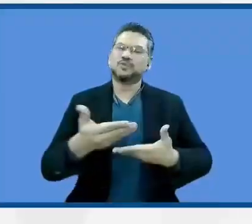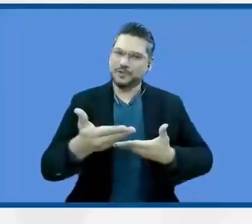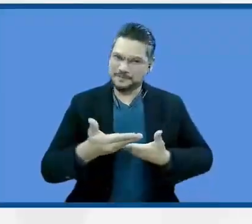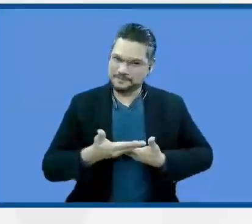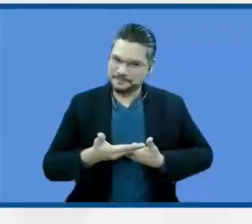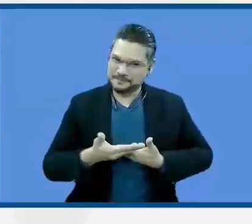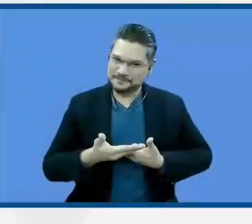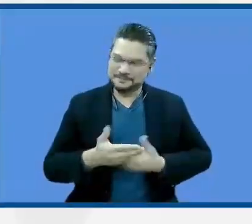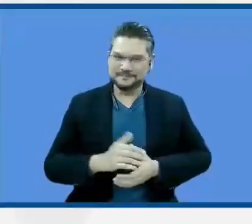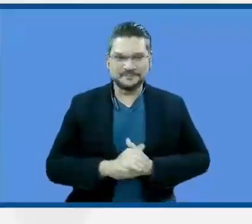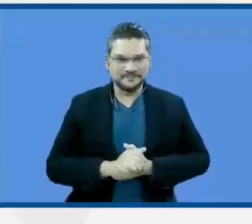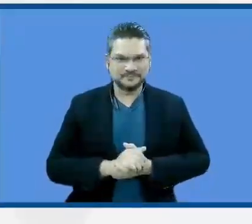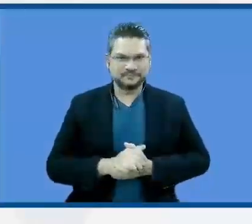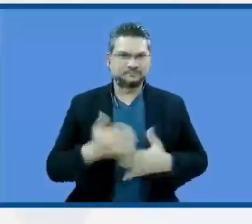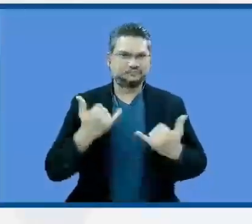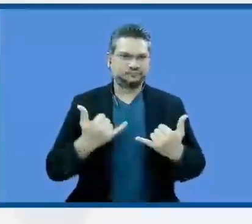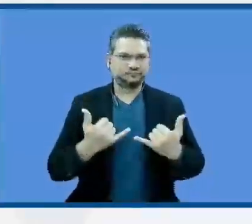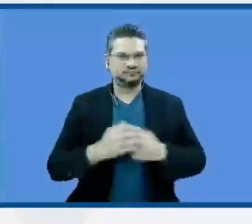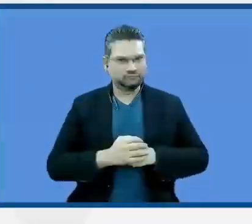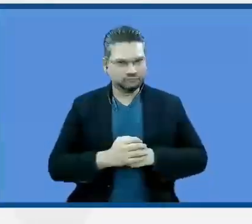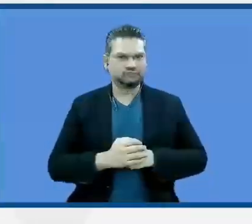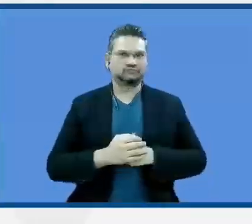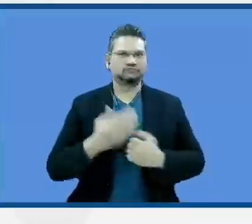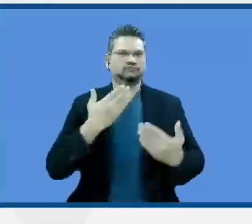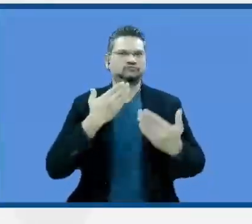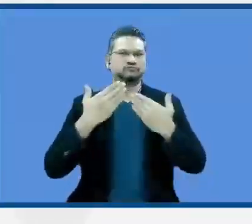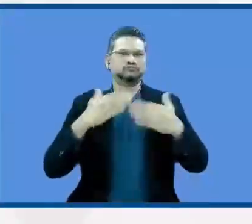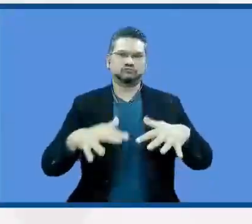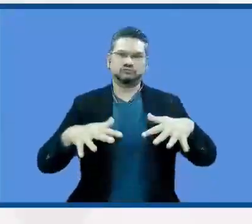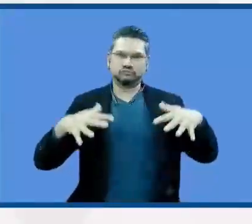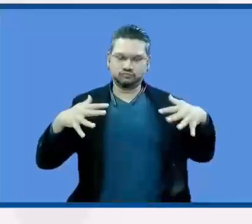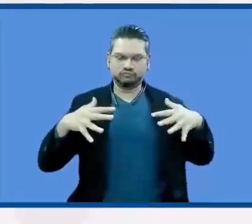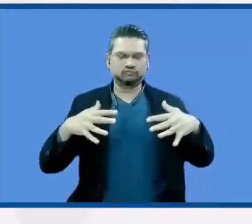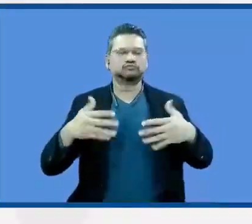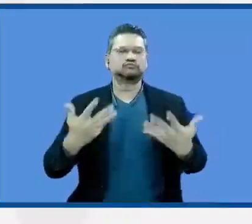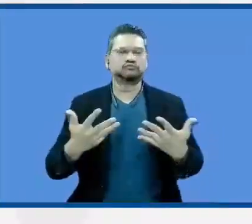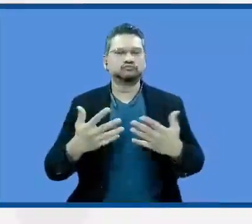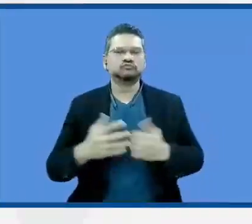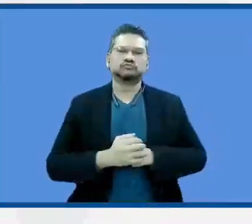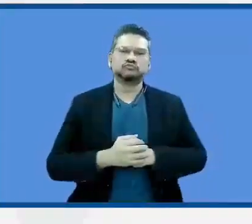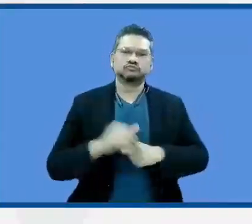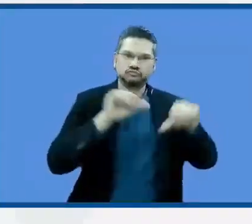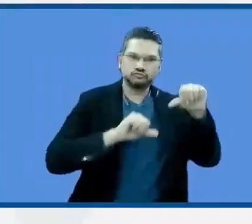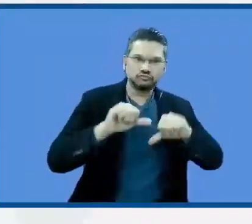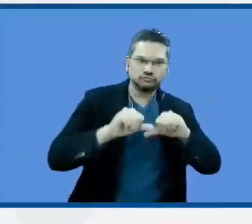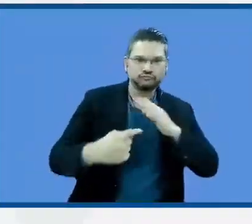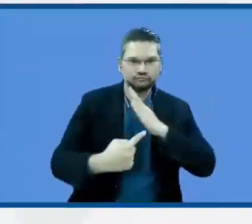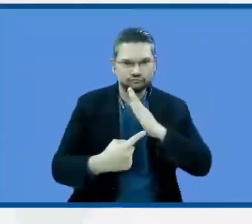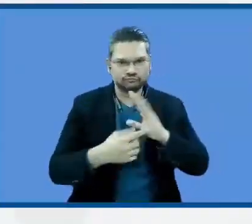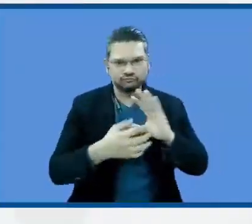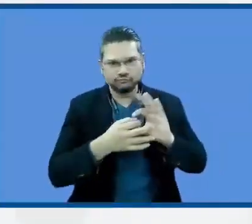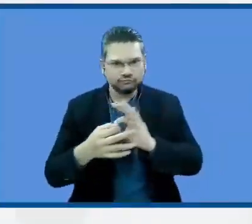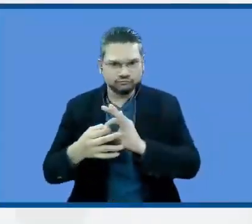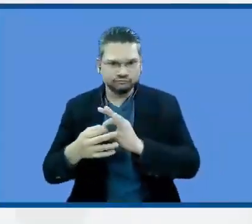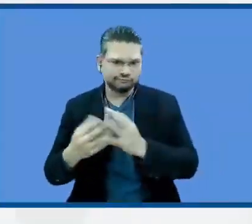to plenary session Science and Technology for Integrated Risk Management and Climate